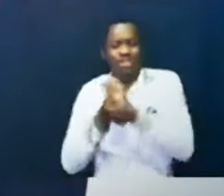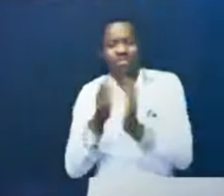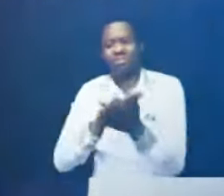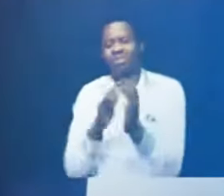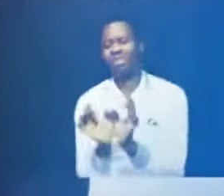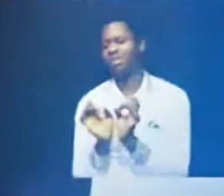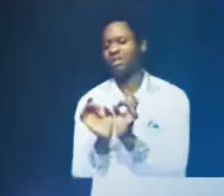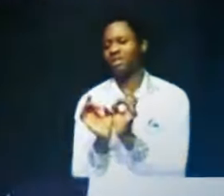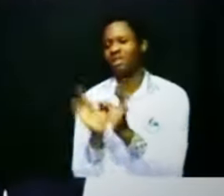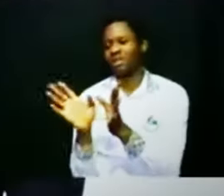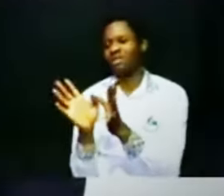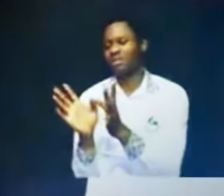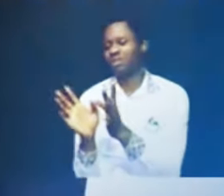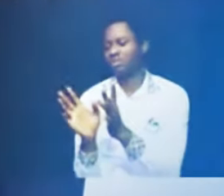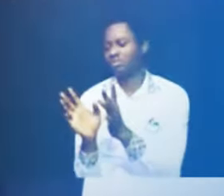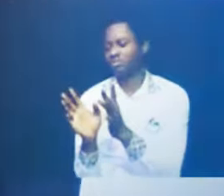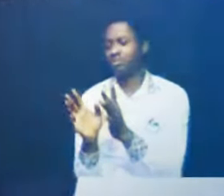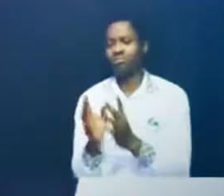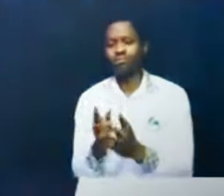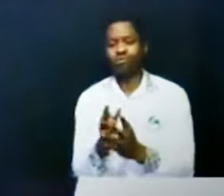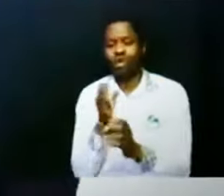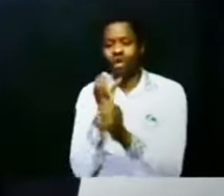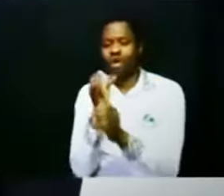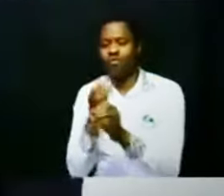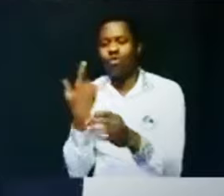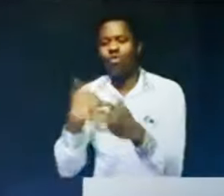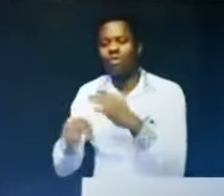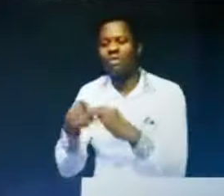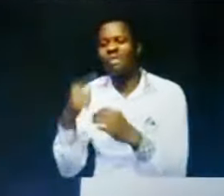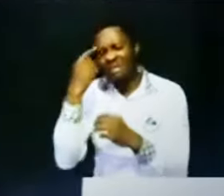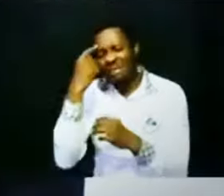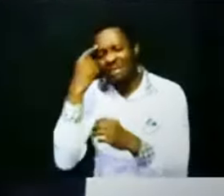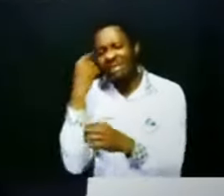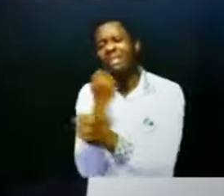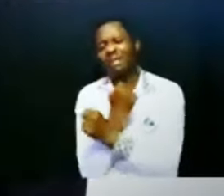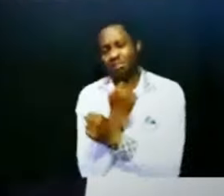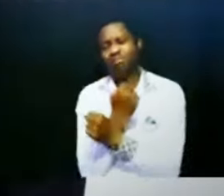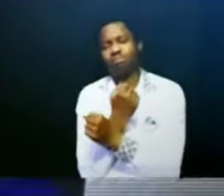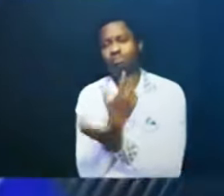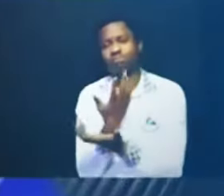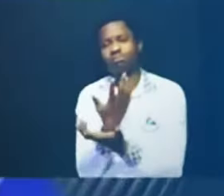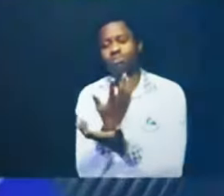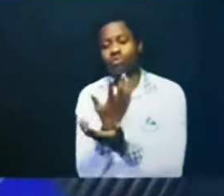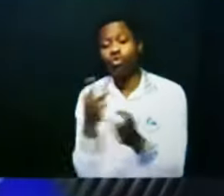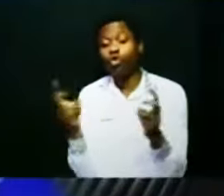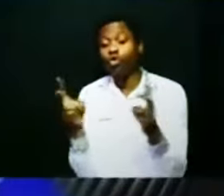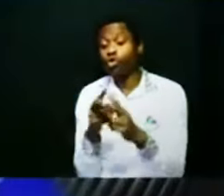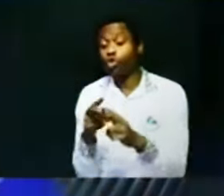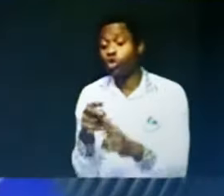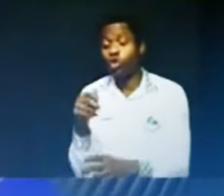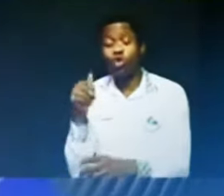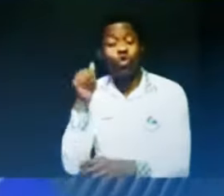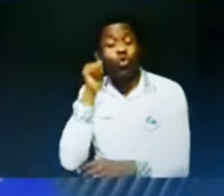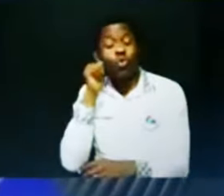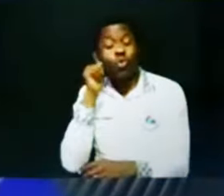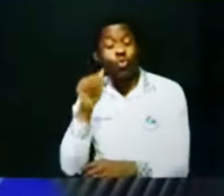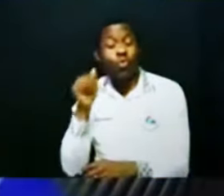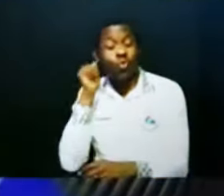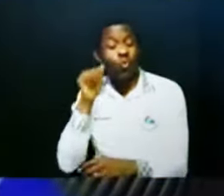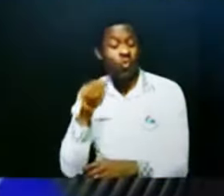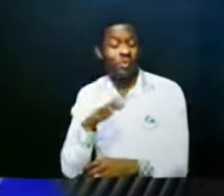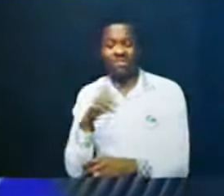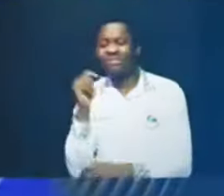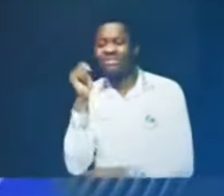as love. Now, so the lady appealed, "Please don't do this to